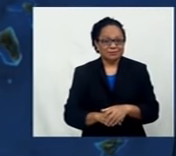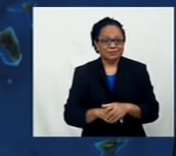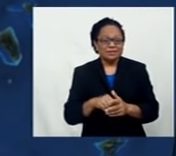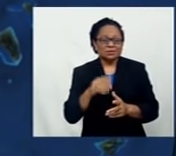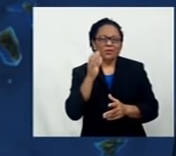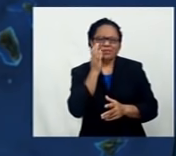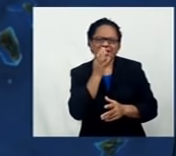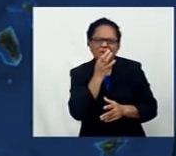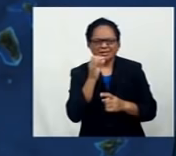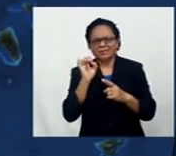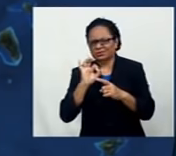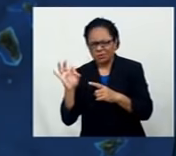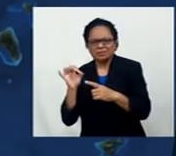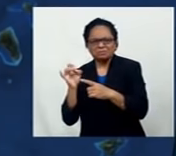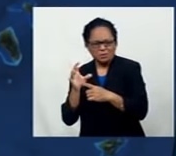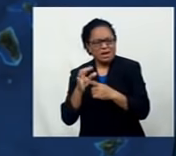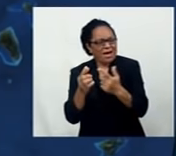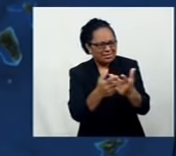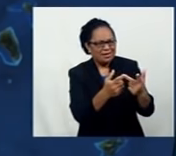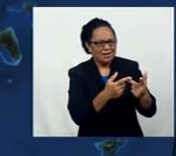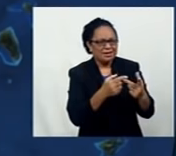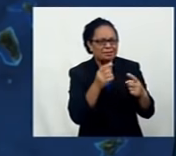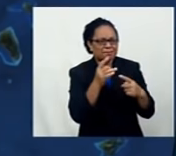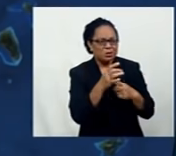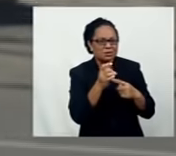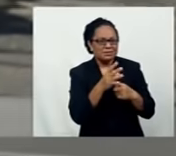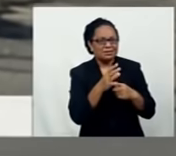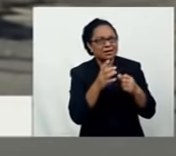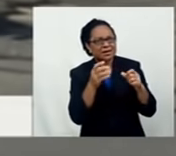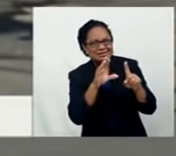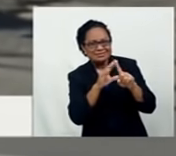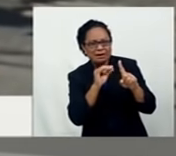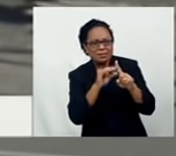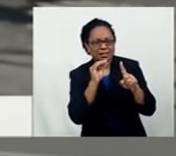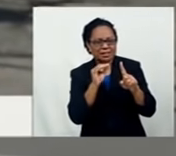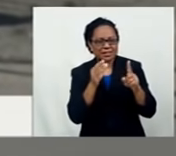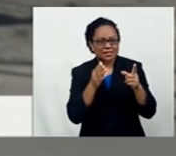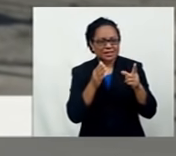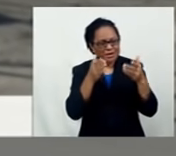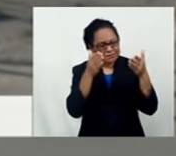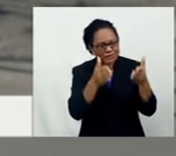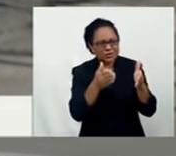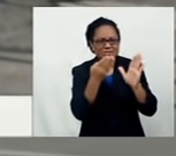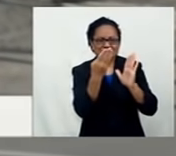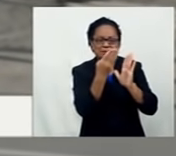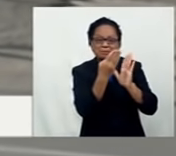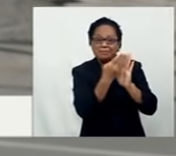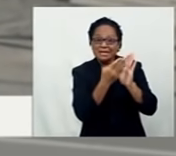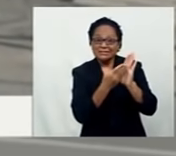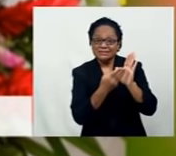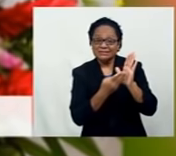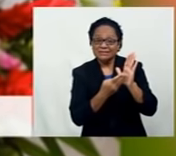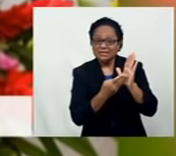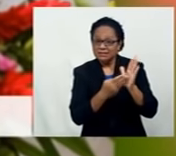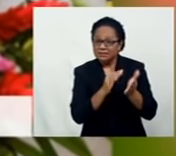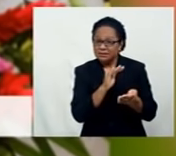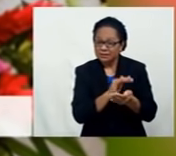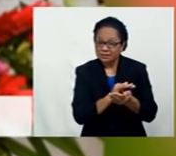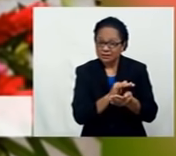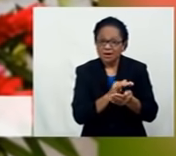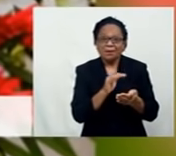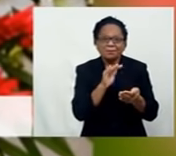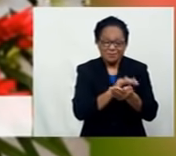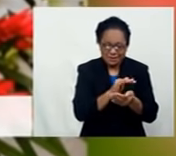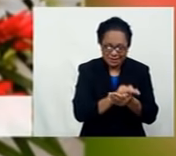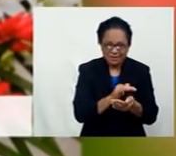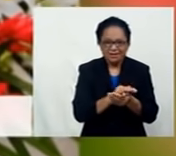important. Other things are important, like focusing on a budget of Yangona, the Vatunloa,